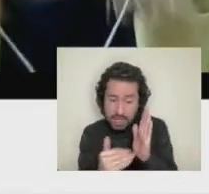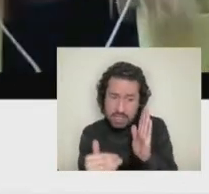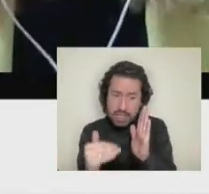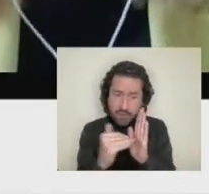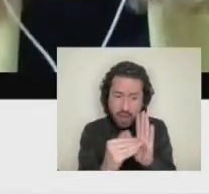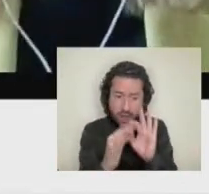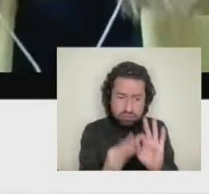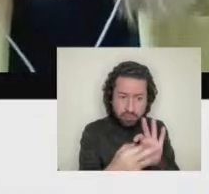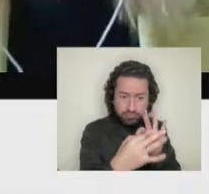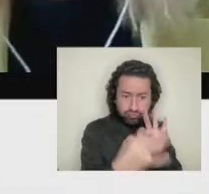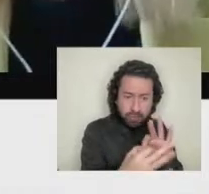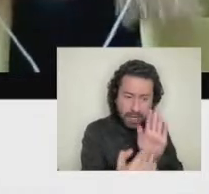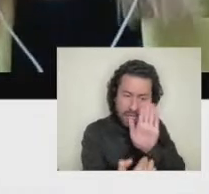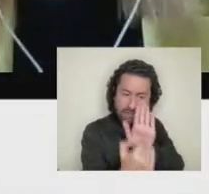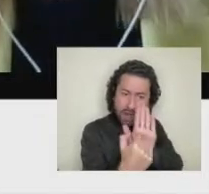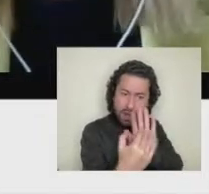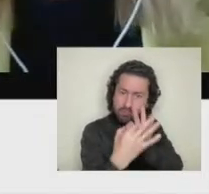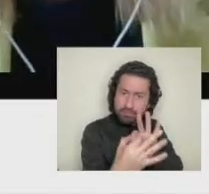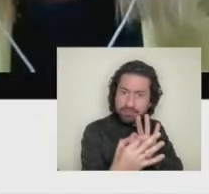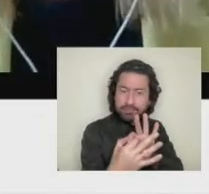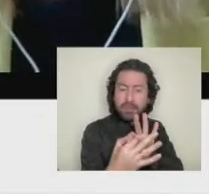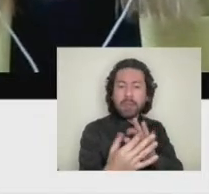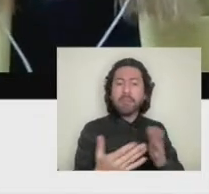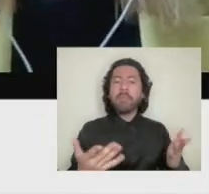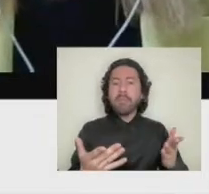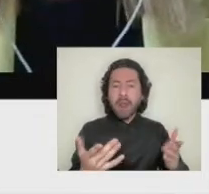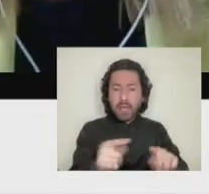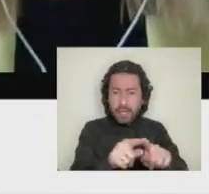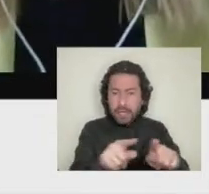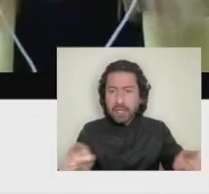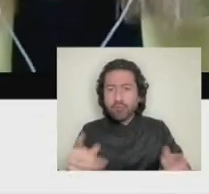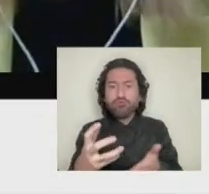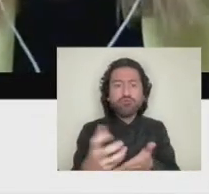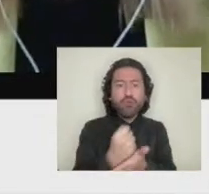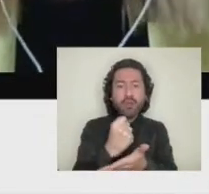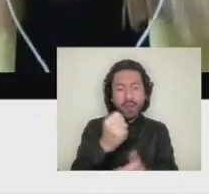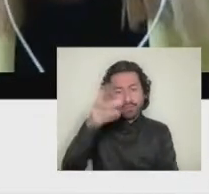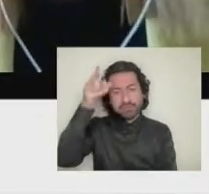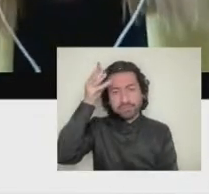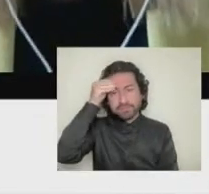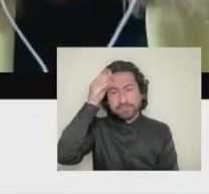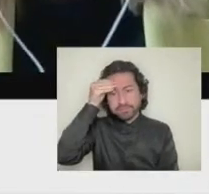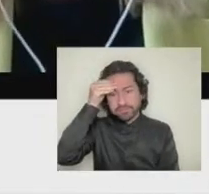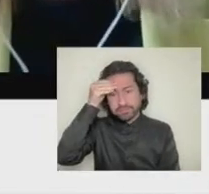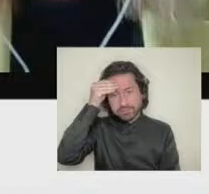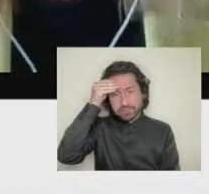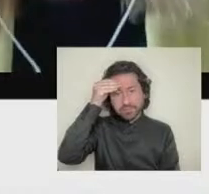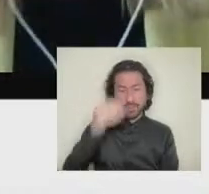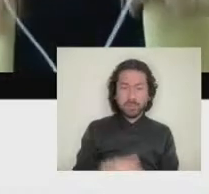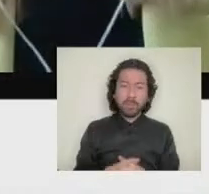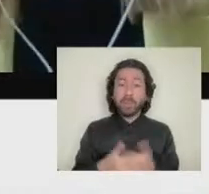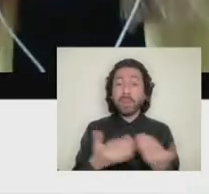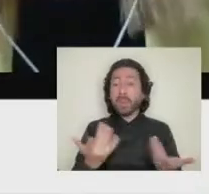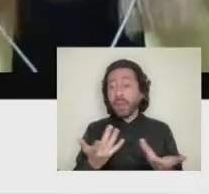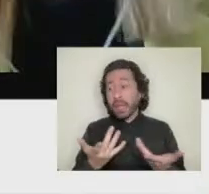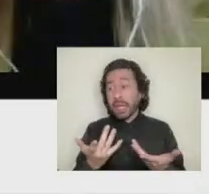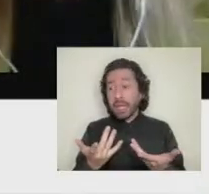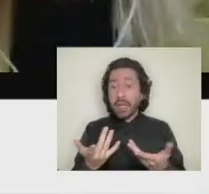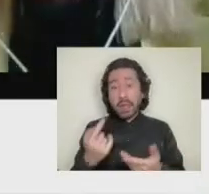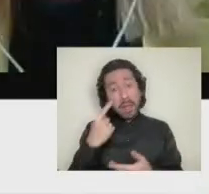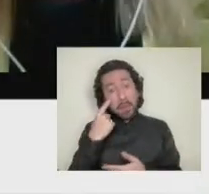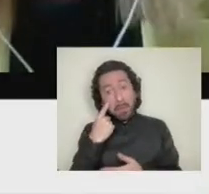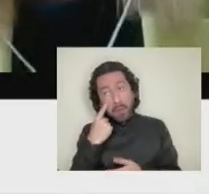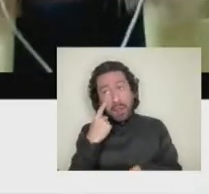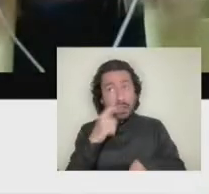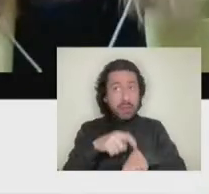teach for the right level in order to correct distortions in the short and medium